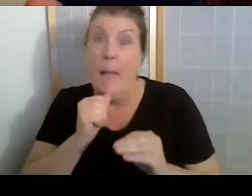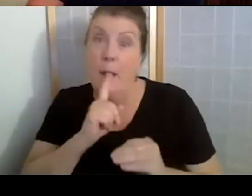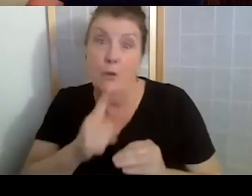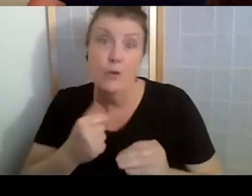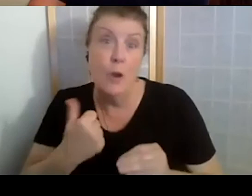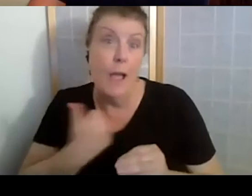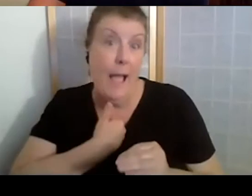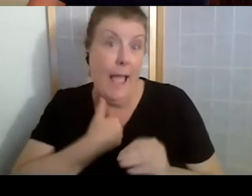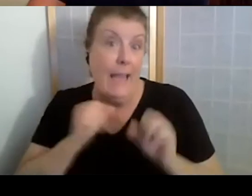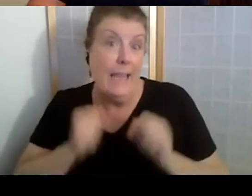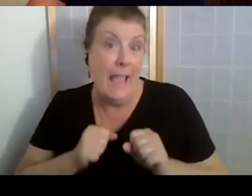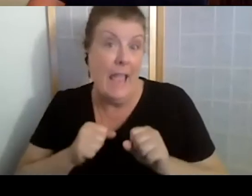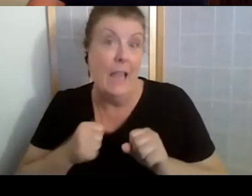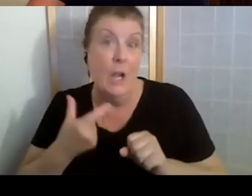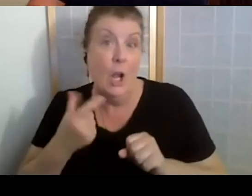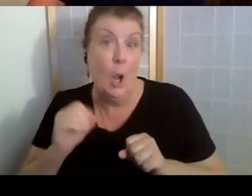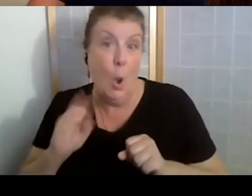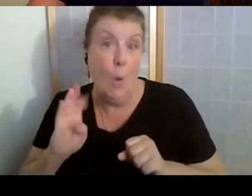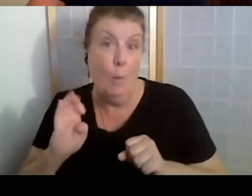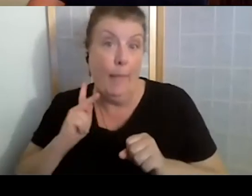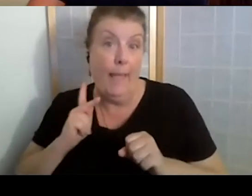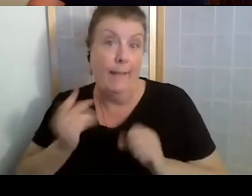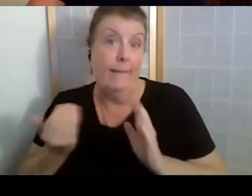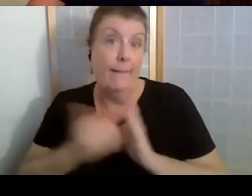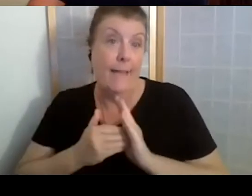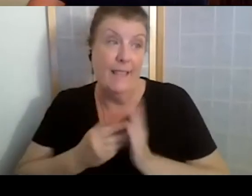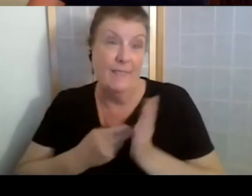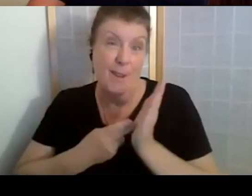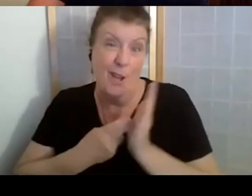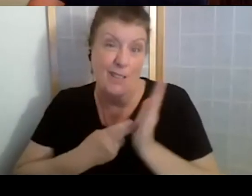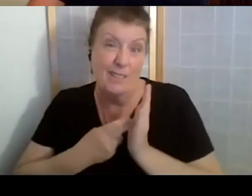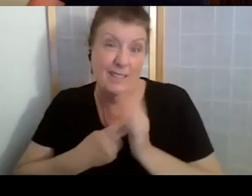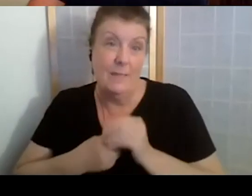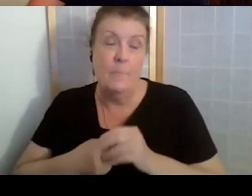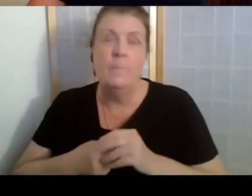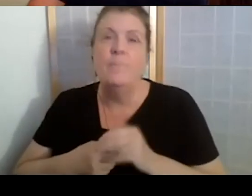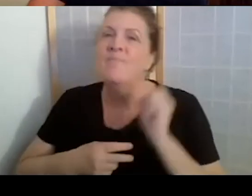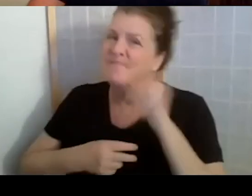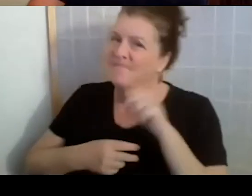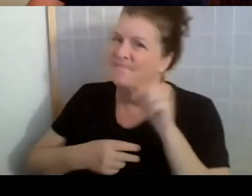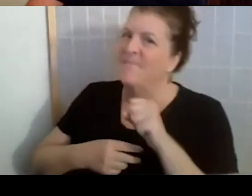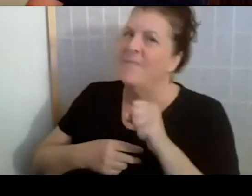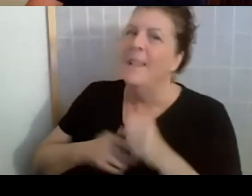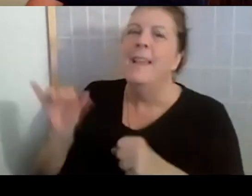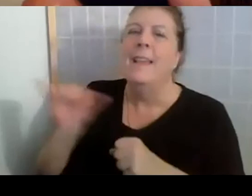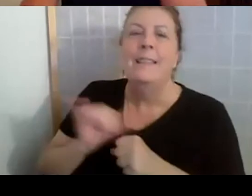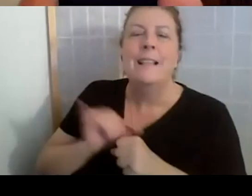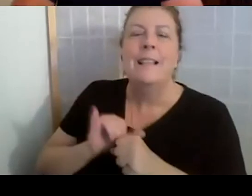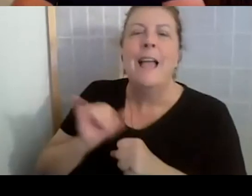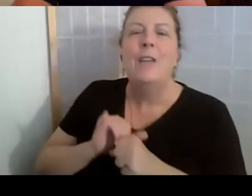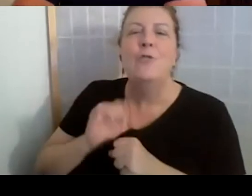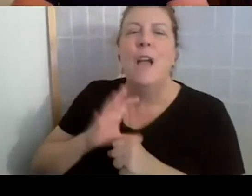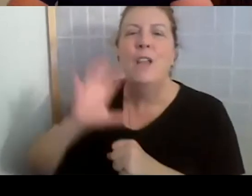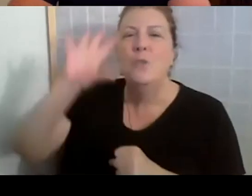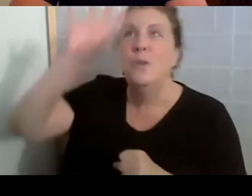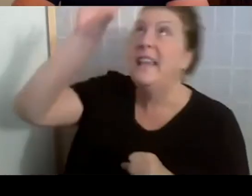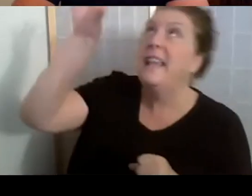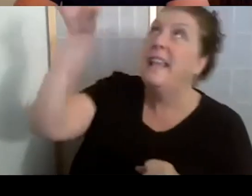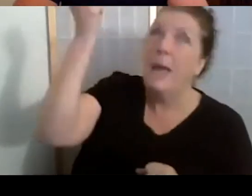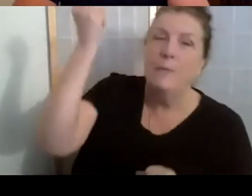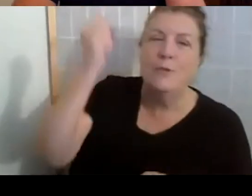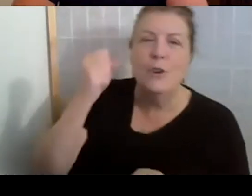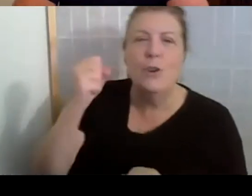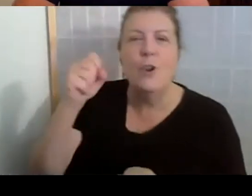forward for me personally. Yeah, it's really like capturing lightning in a bottle, as you say, you know, with